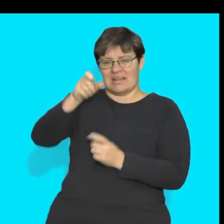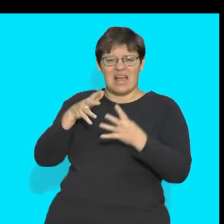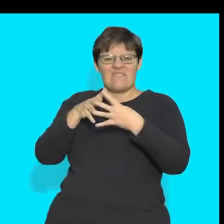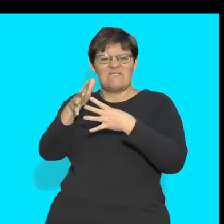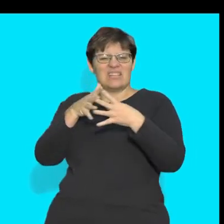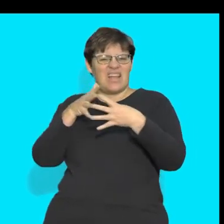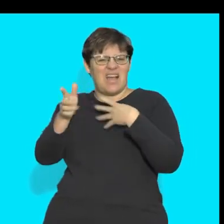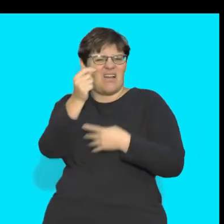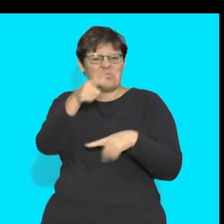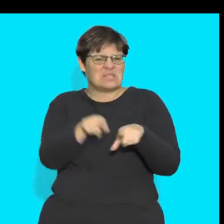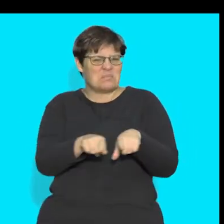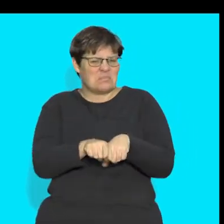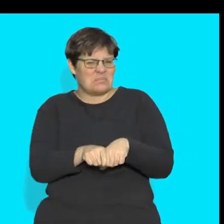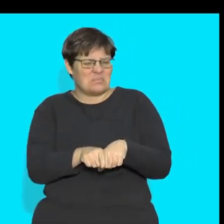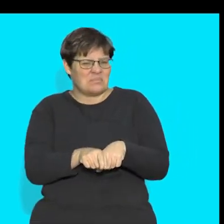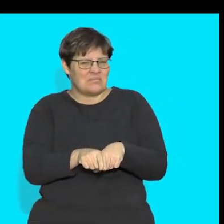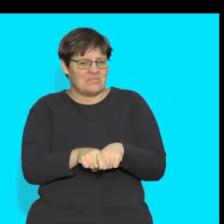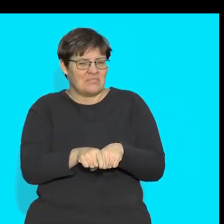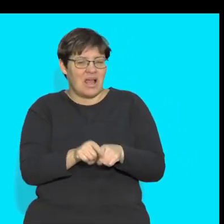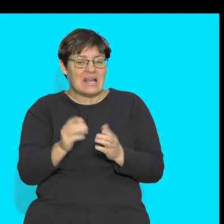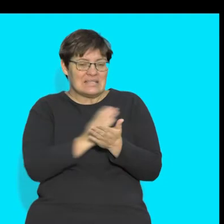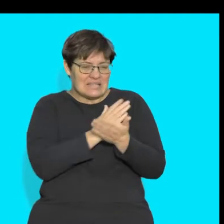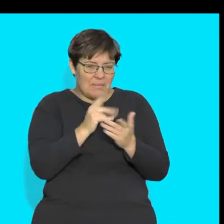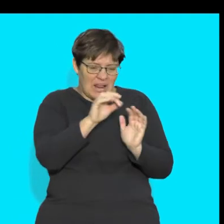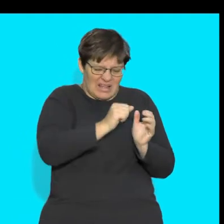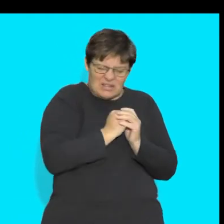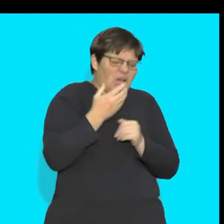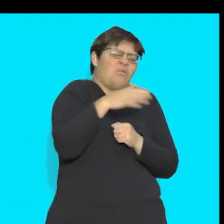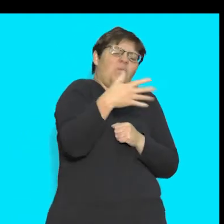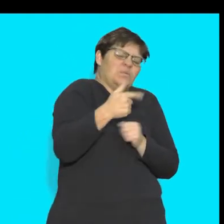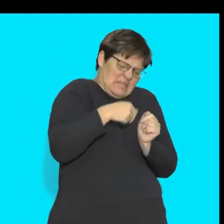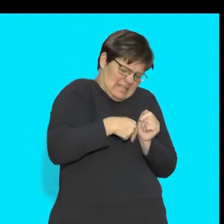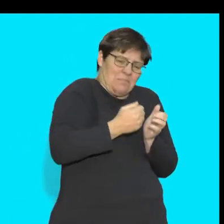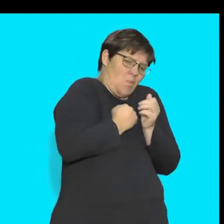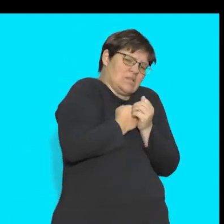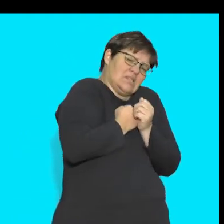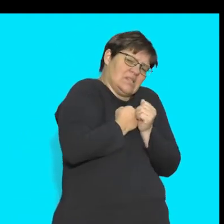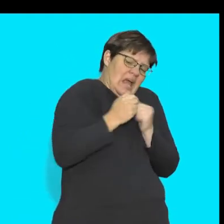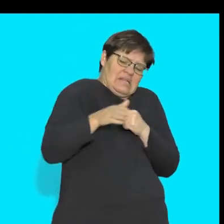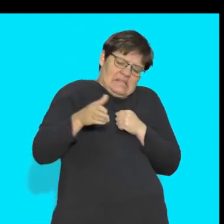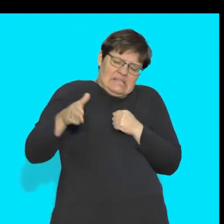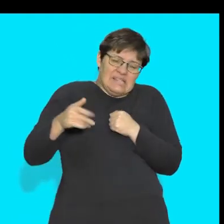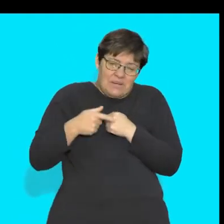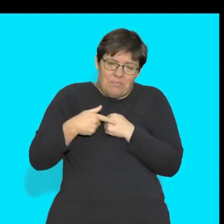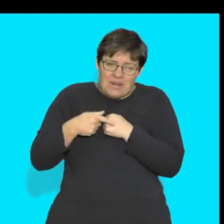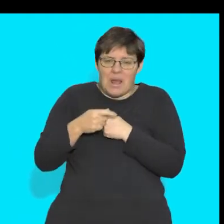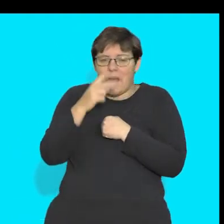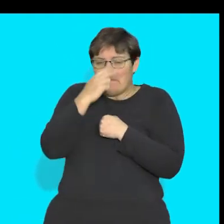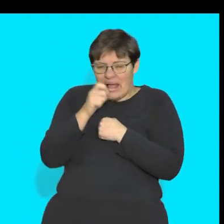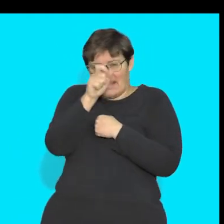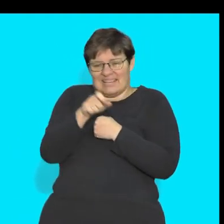filter, okay? It absorbs some of the colors and the rest it goes, no, you can go, it's fine, I don't need you, all